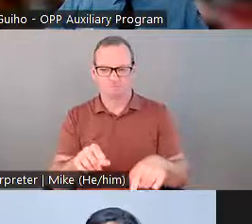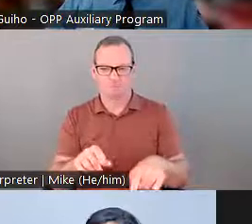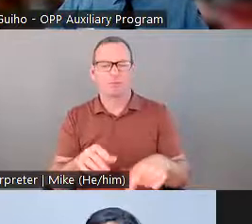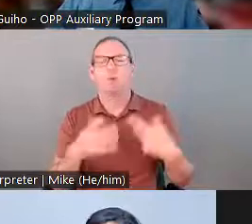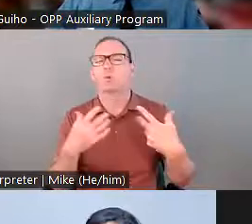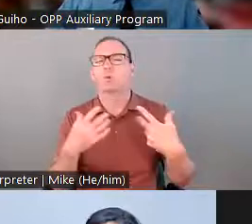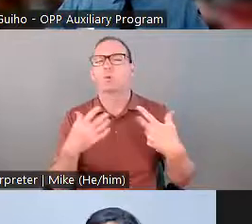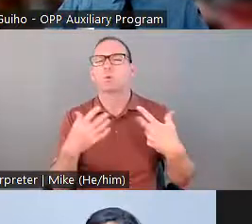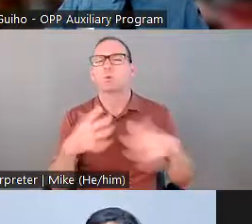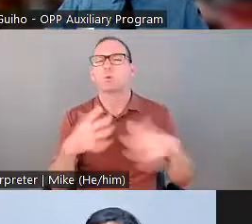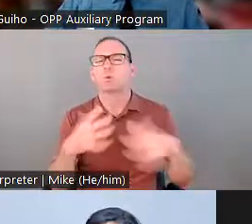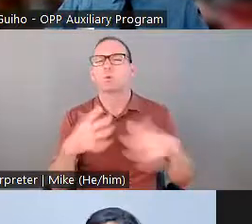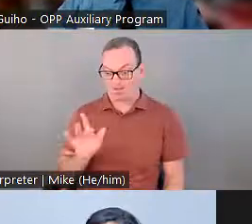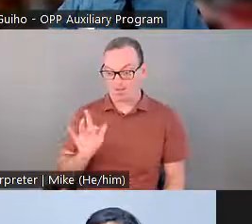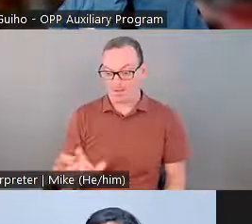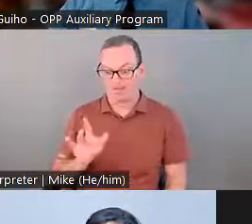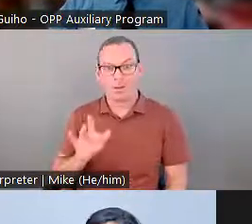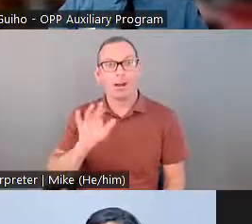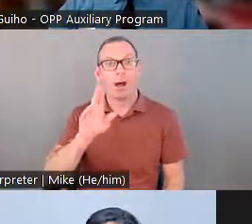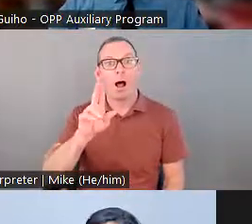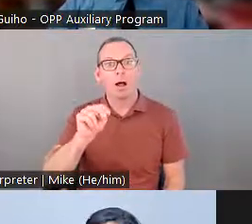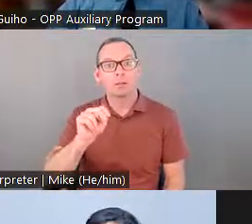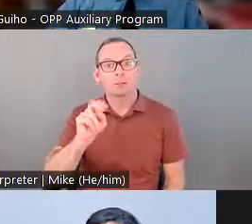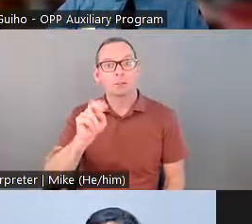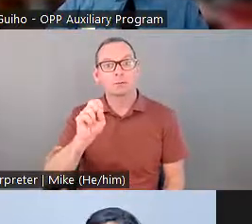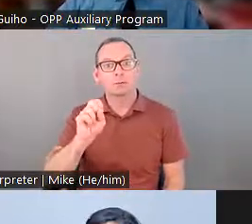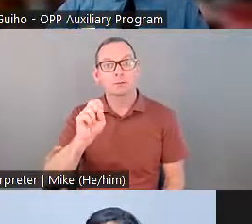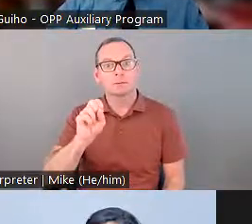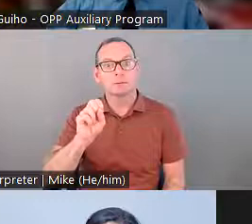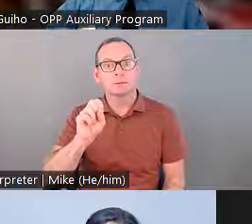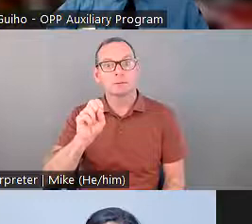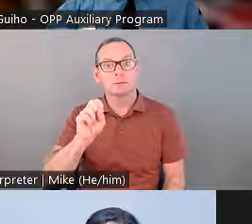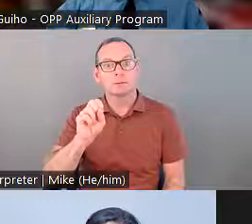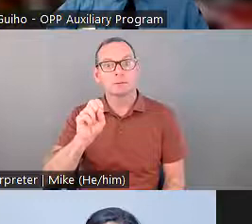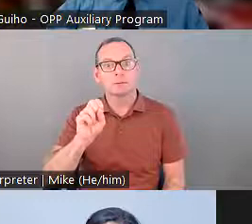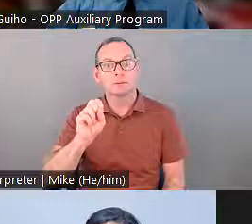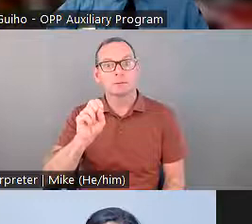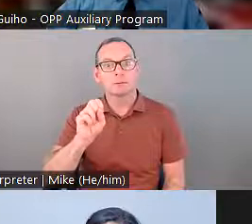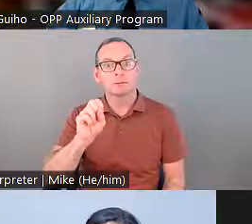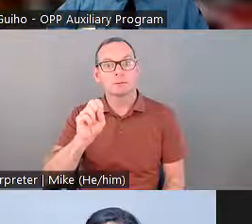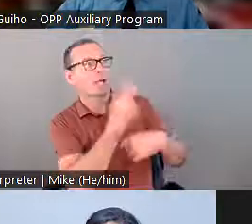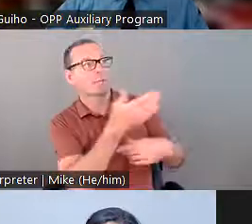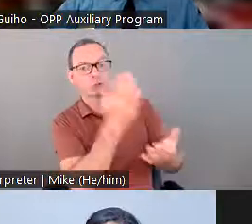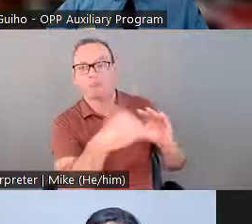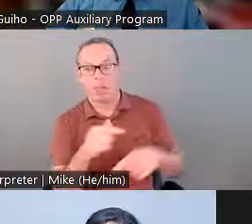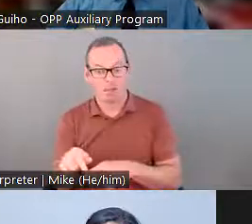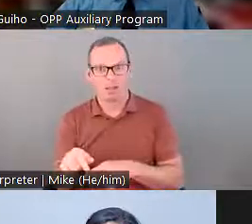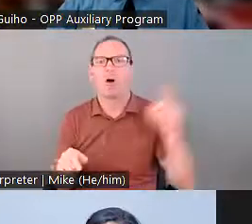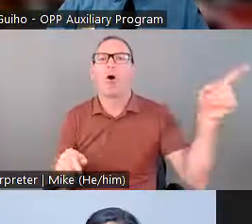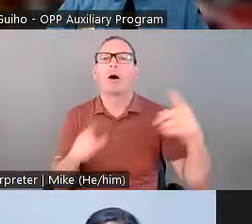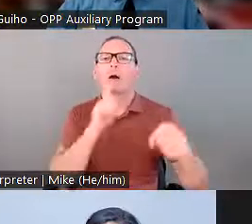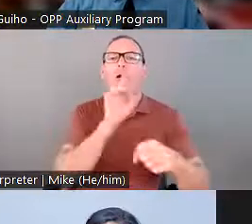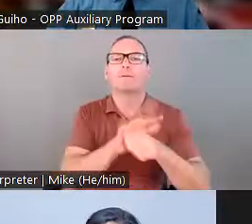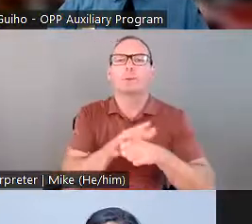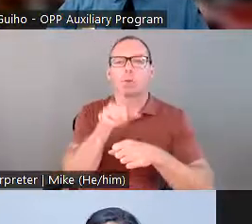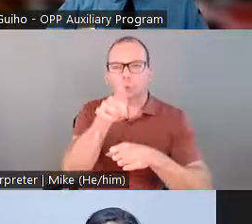it. So now they know that you look at your emails and that you pay attention to them, even though you've unsubscribed that